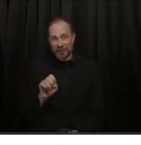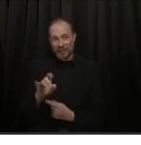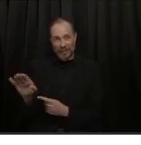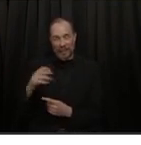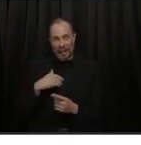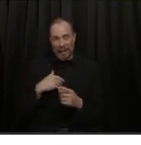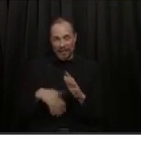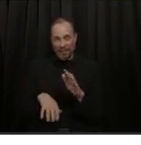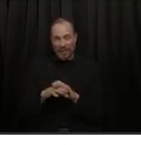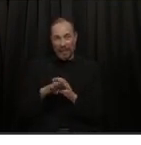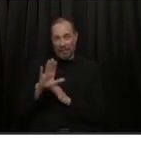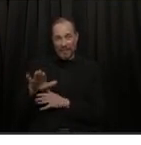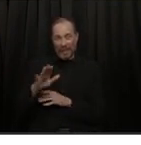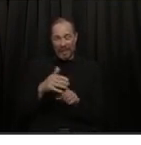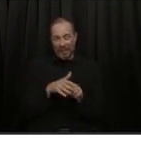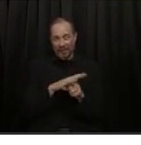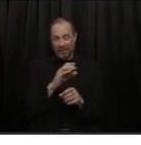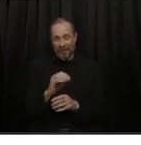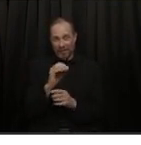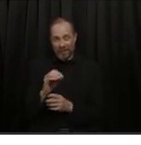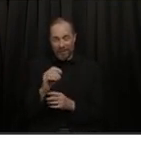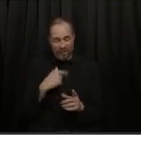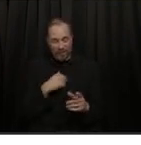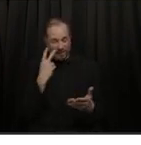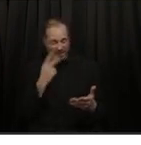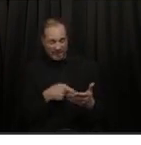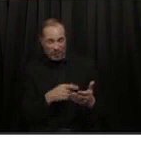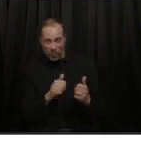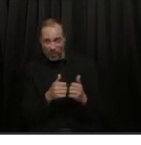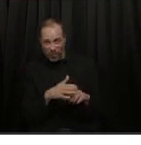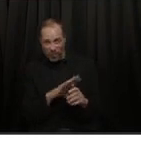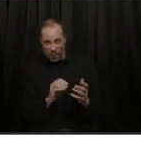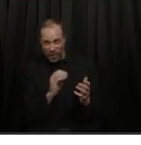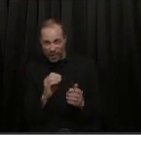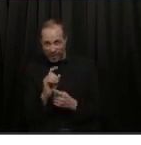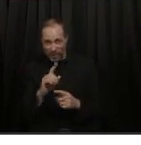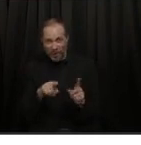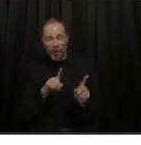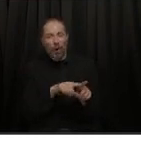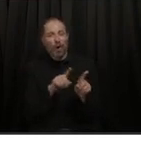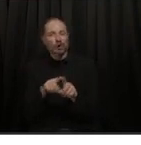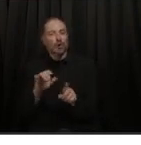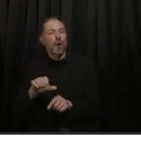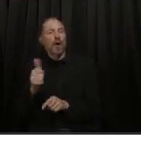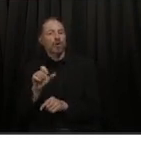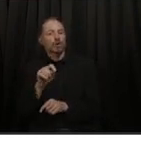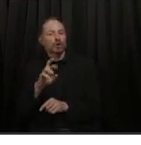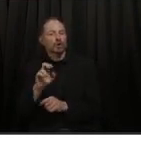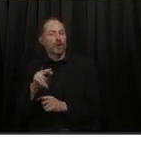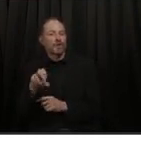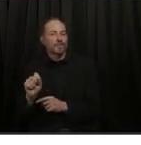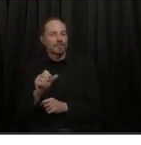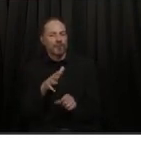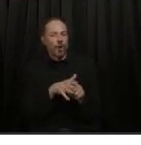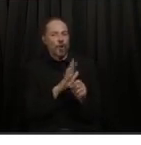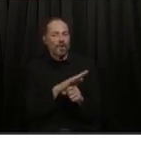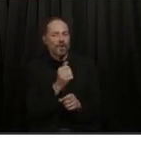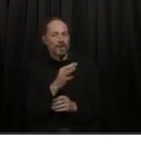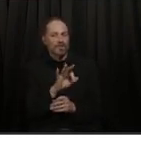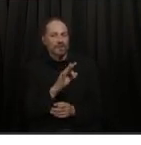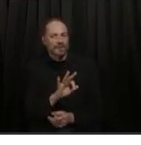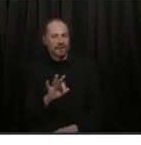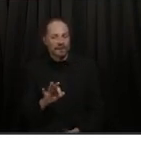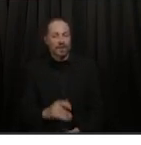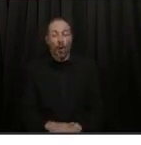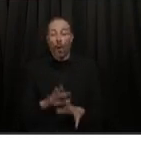S-drop profile on PCR, which has been seen with the Omicron variant, but also other strains of COVID-19. Whole